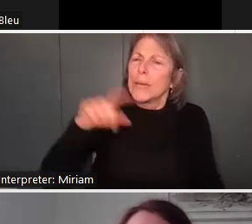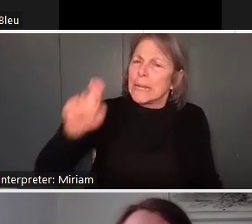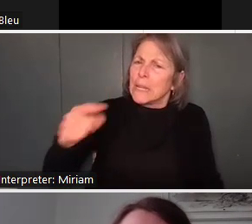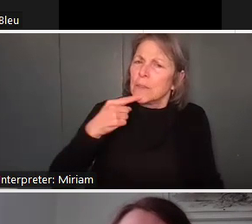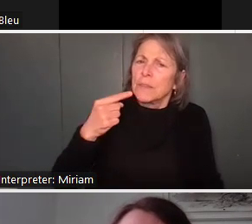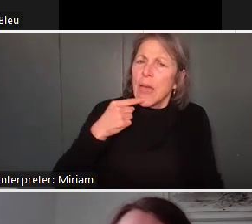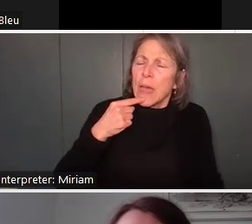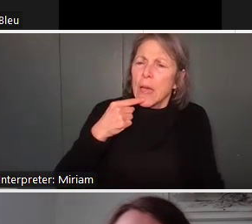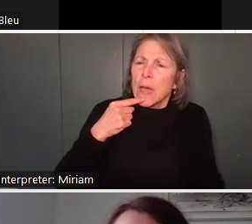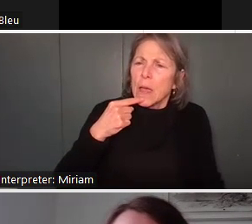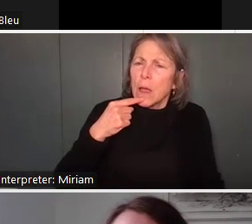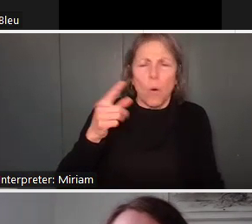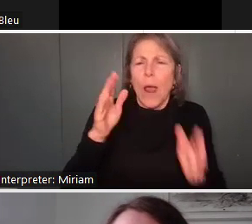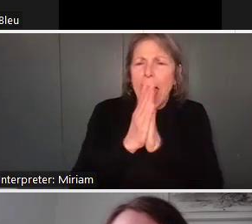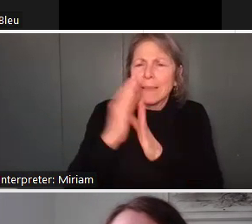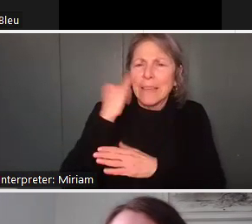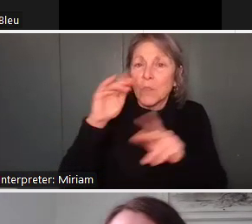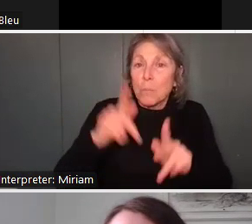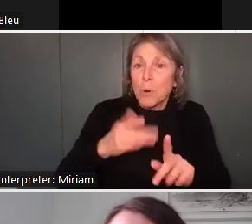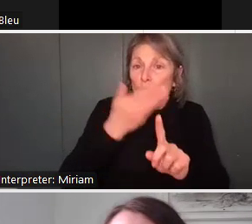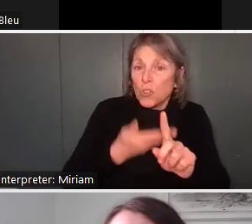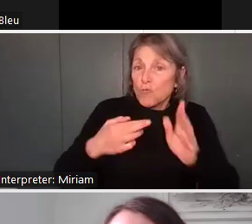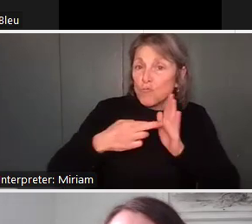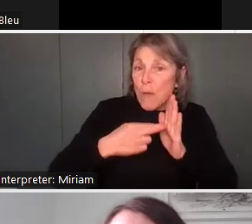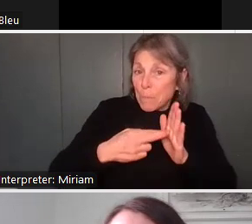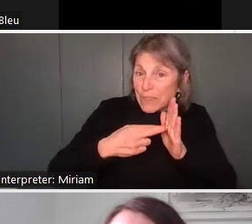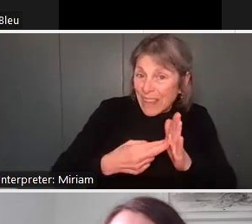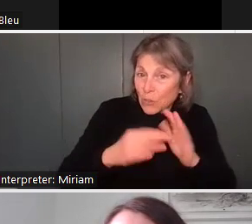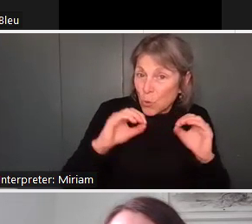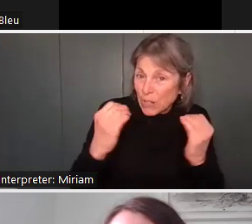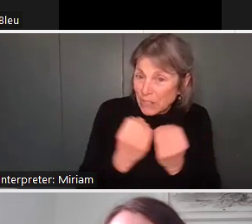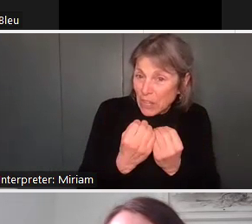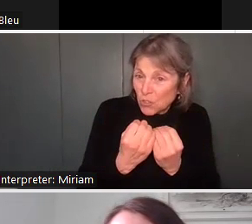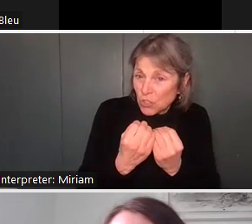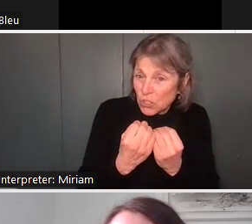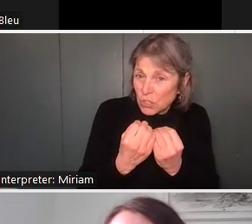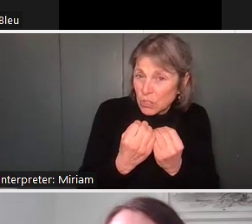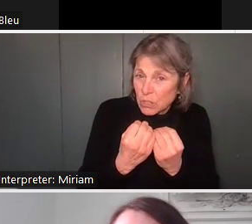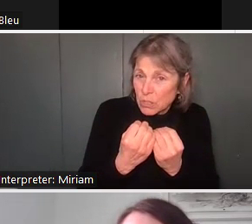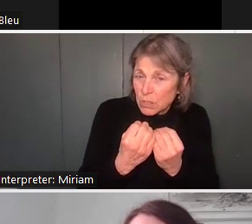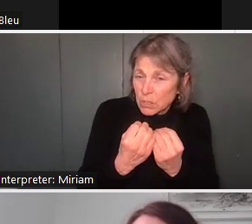say and ask if the person represents an organization?